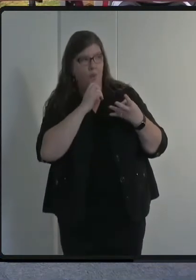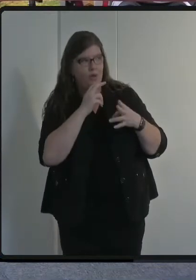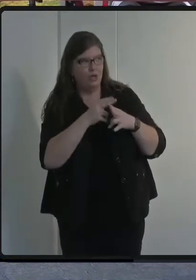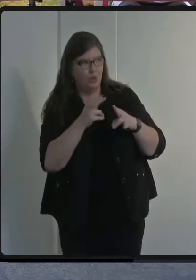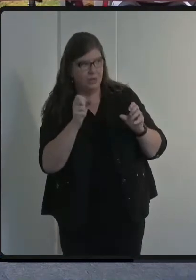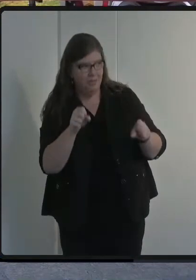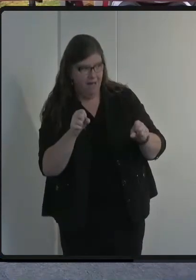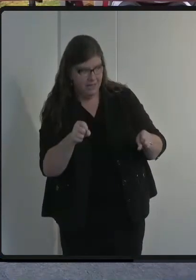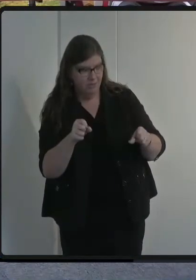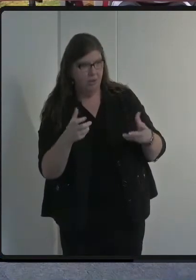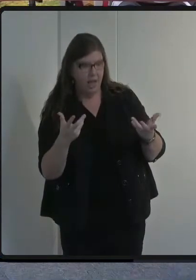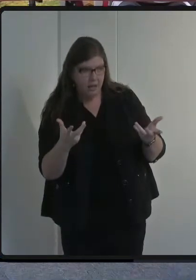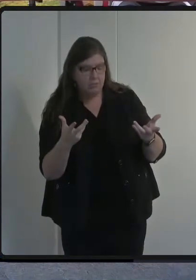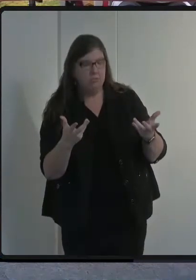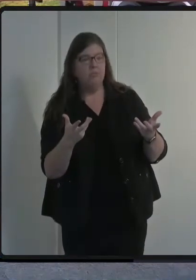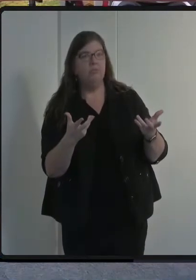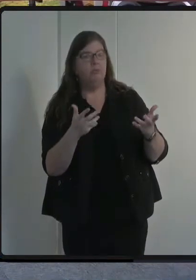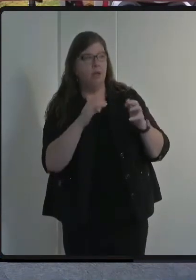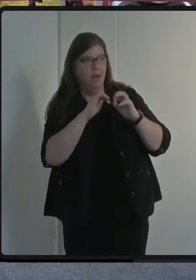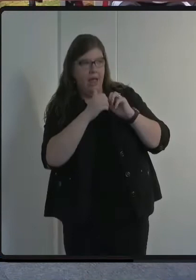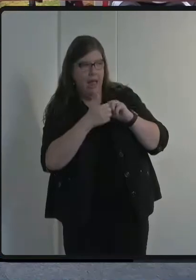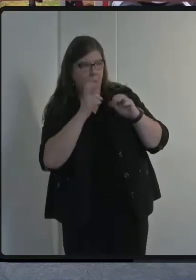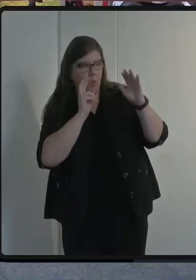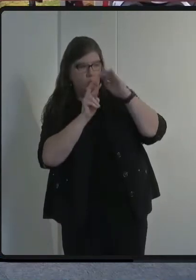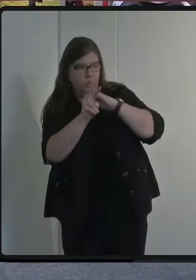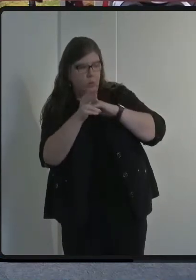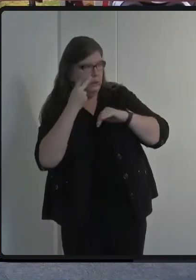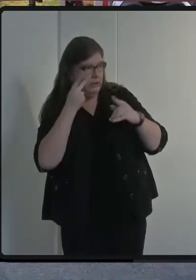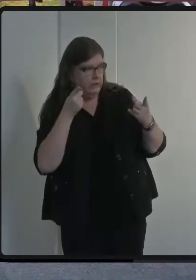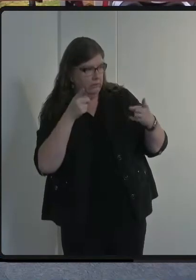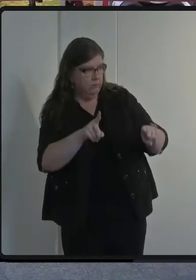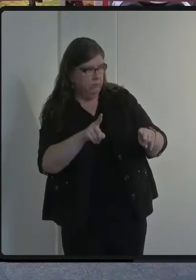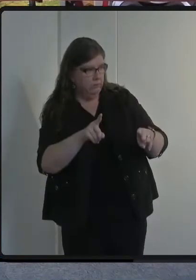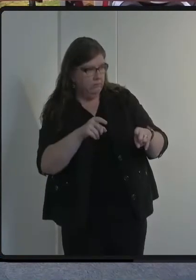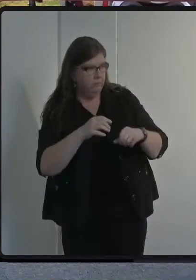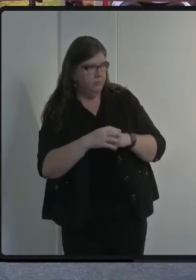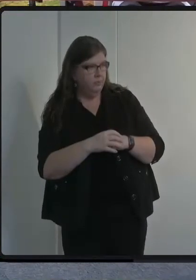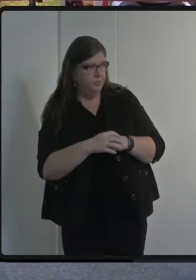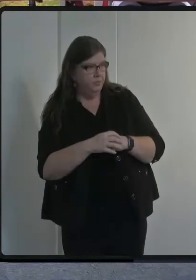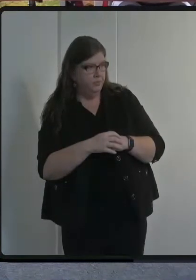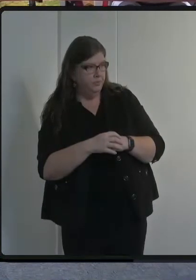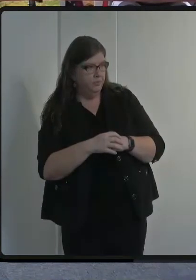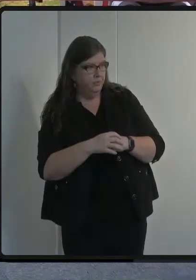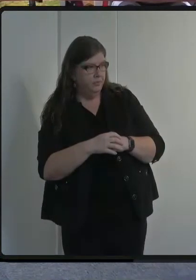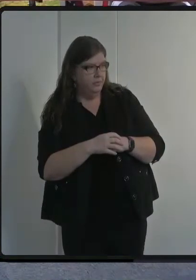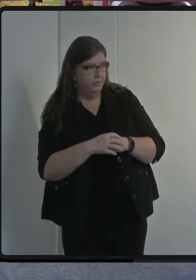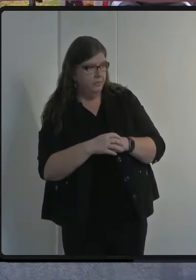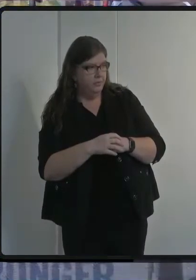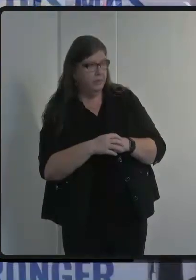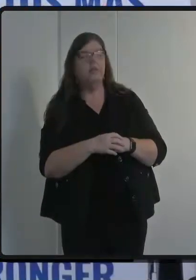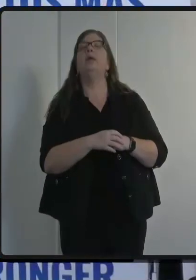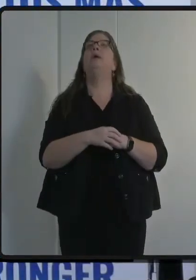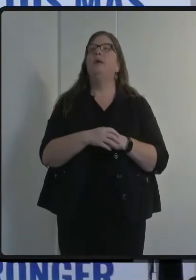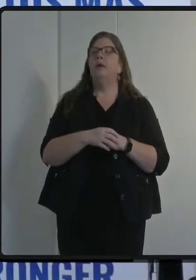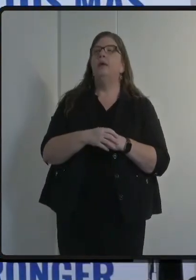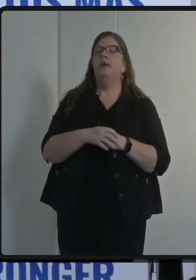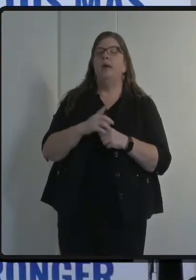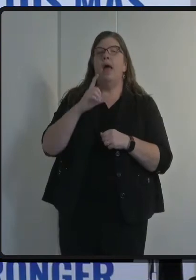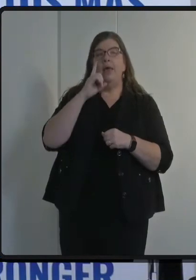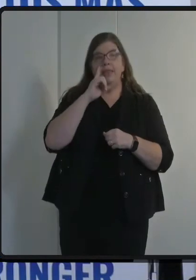but how do you see that impacting our rate of progression? I think I think